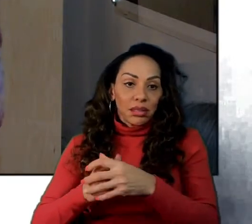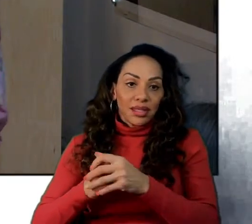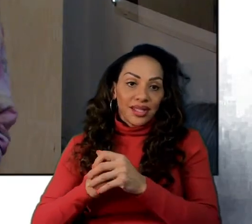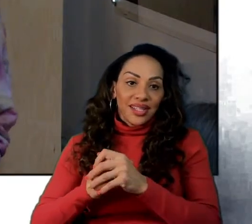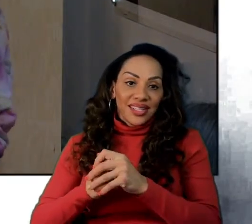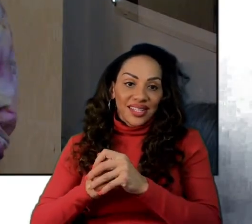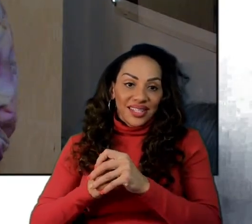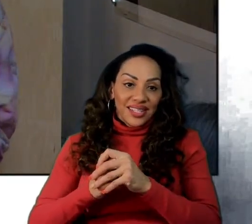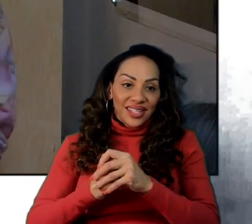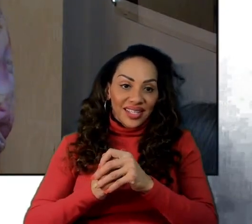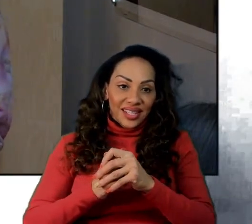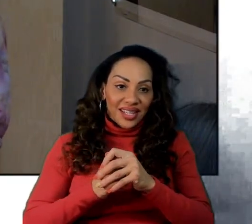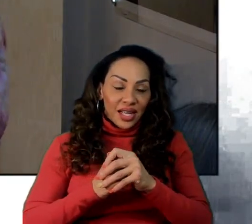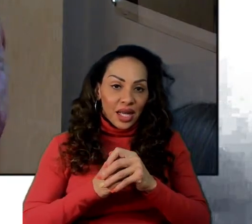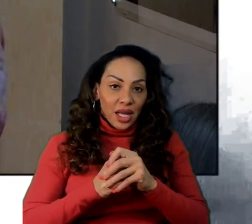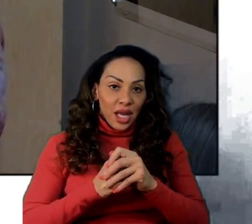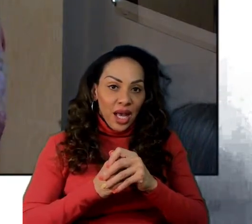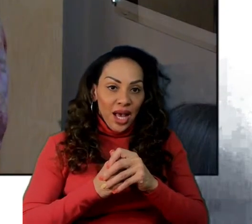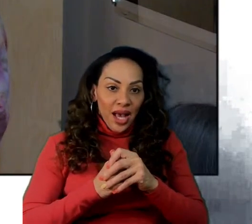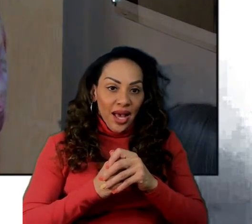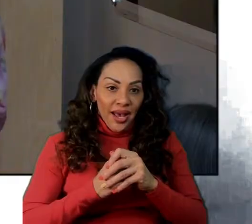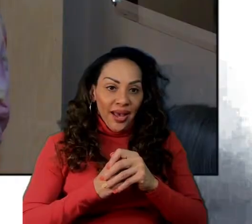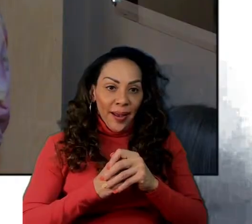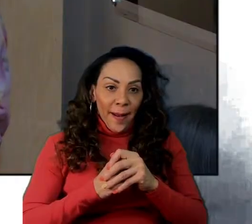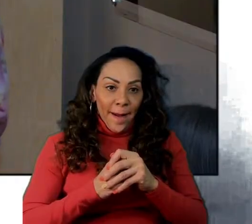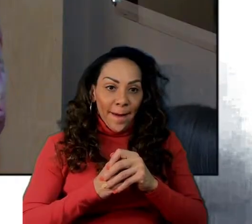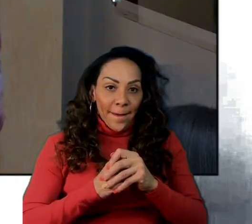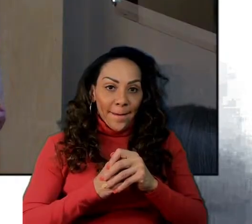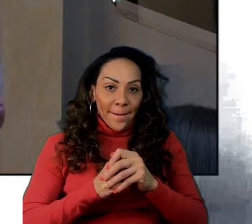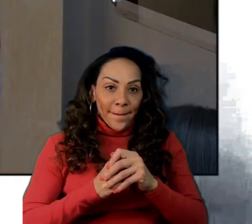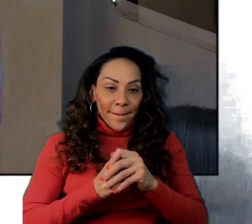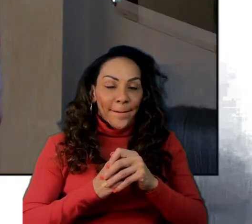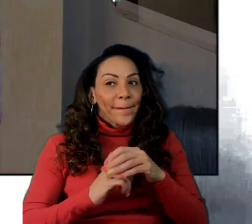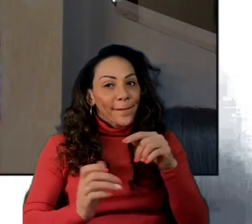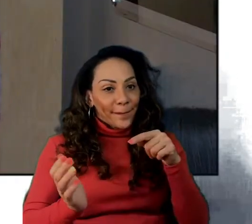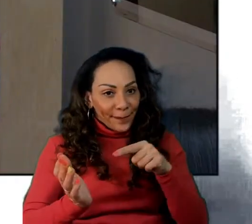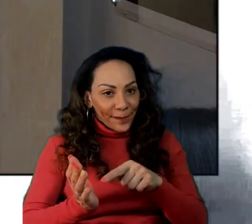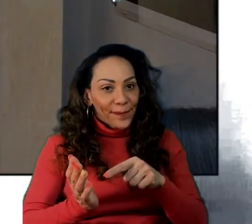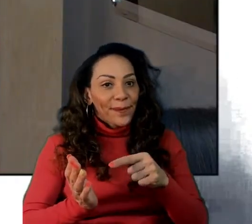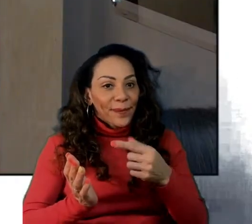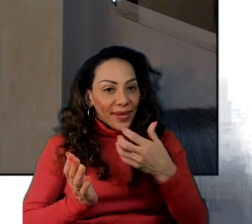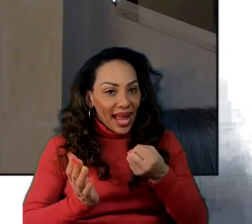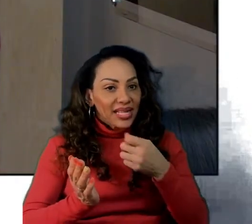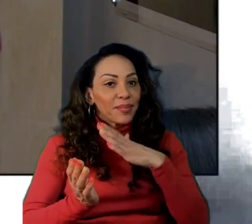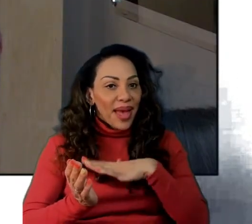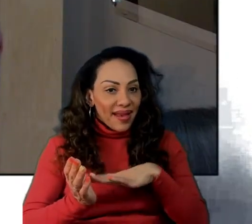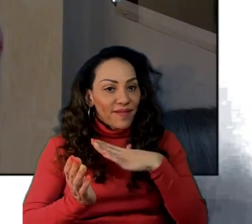It has some kind of behaviors that you can kind of learn from.